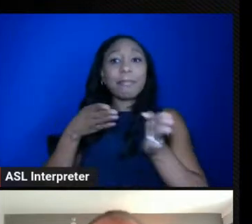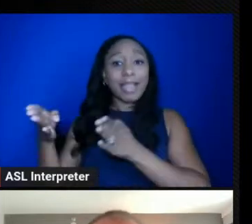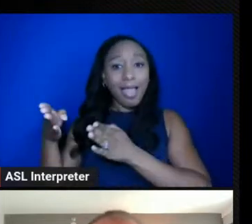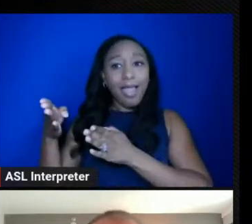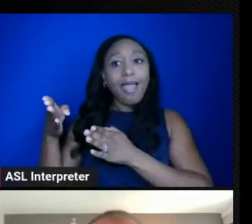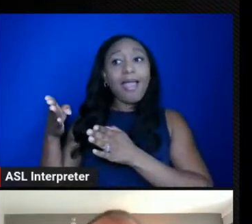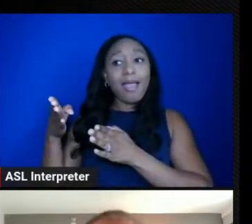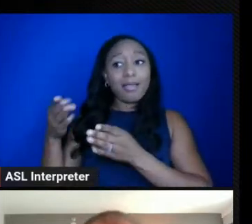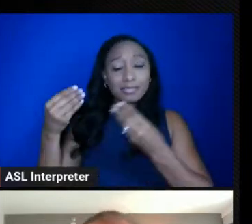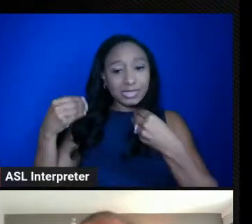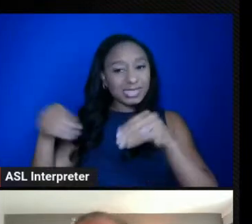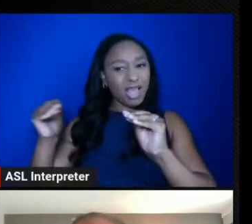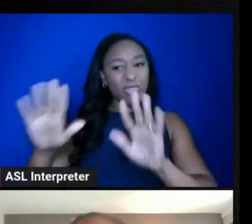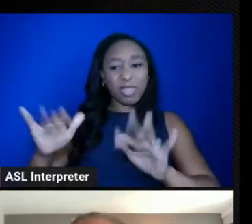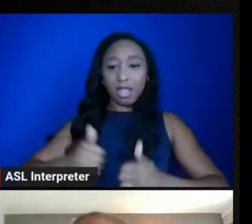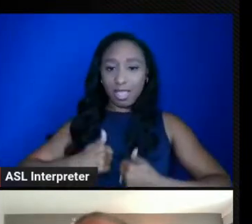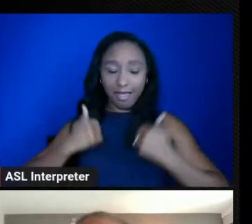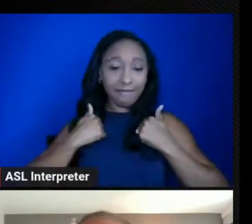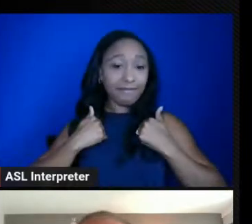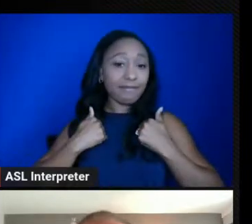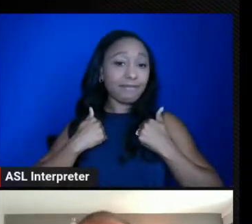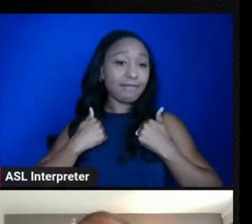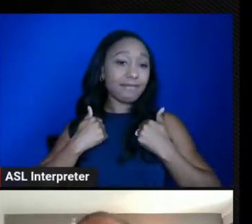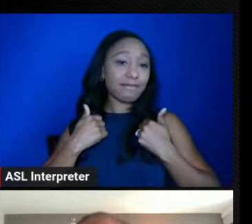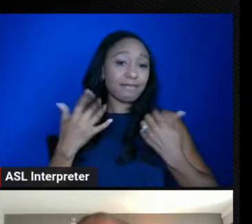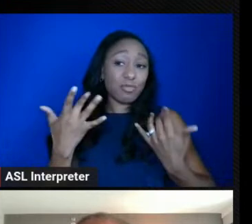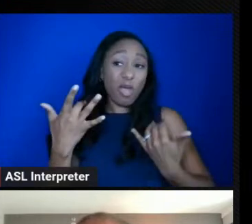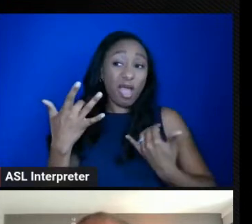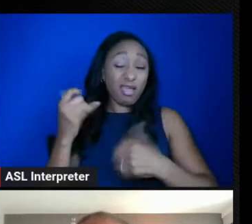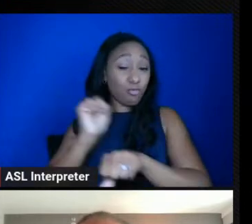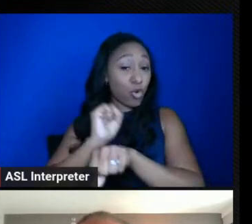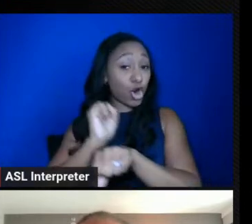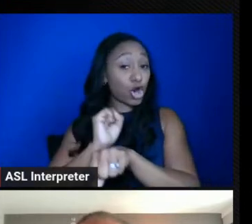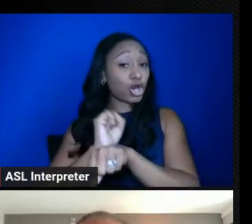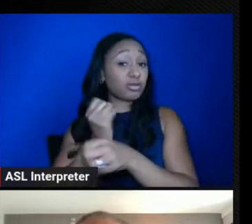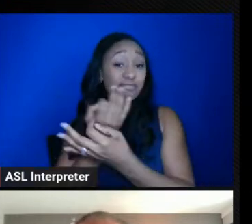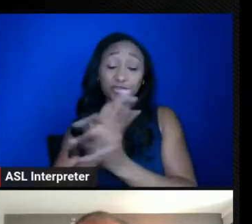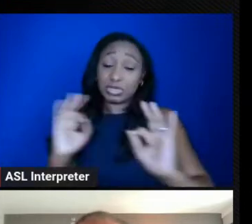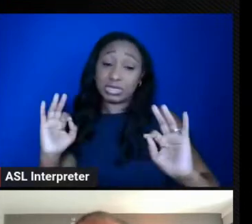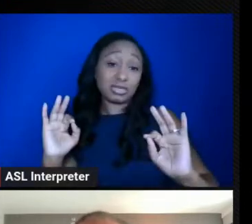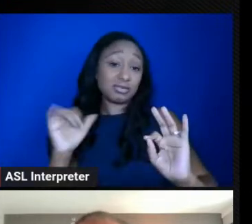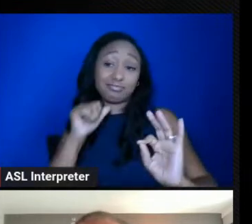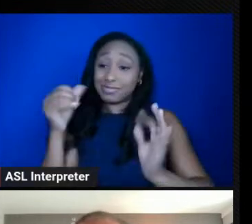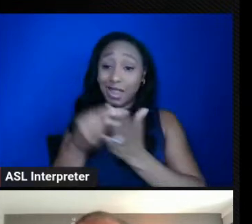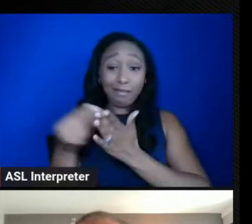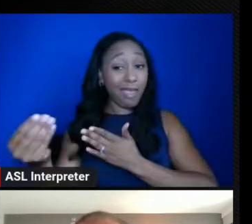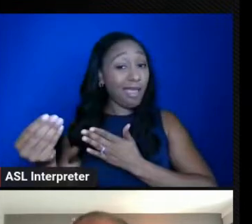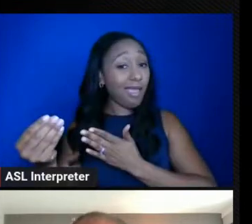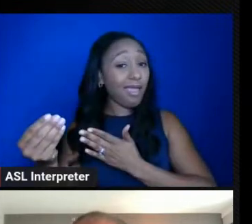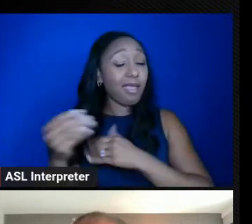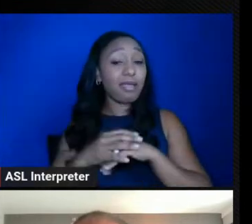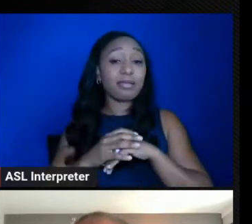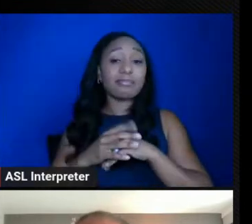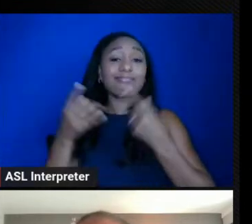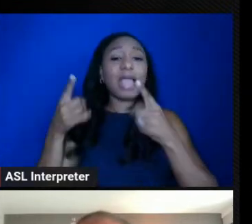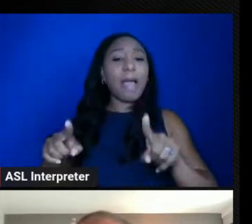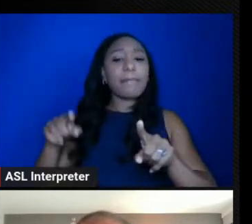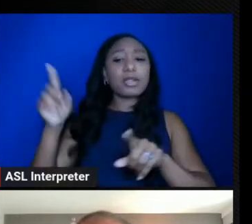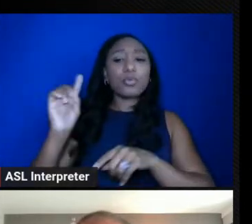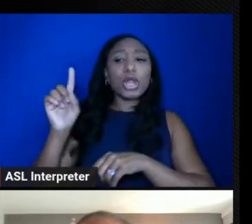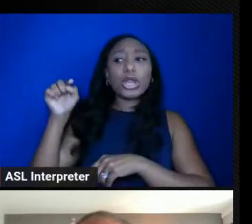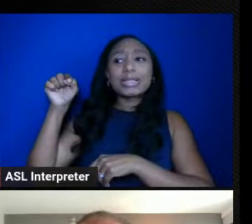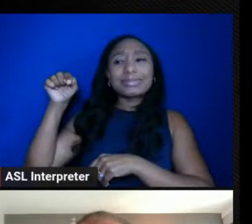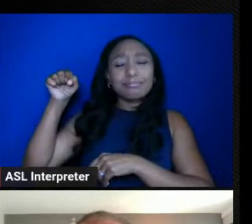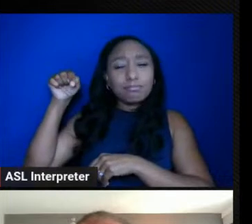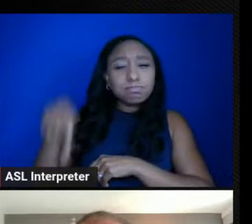labor, most likely to plantation owners in the deep South. if their abductors got away